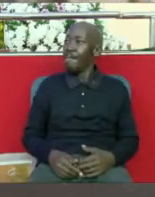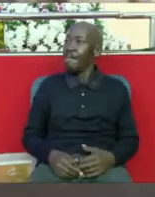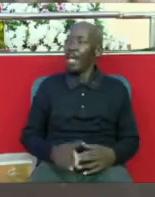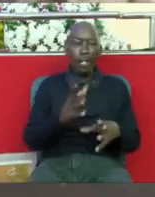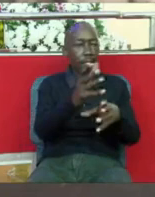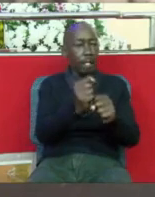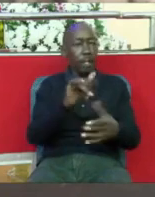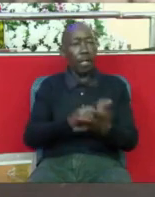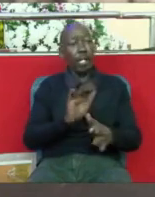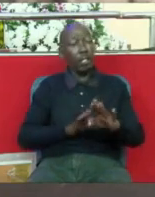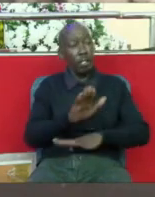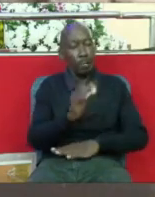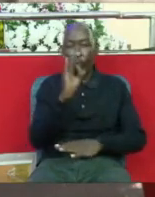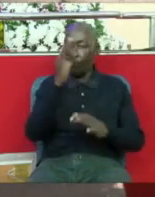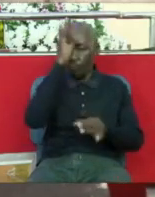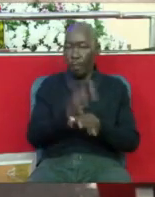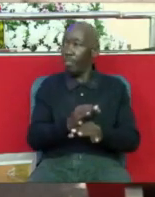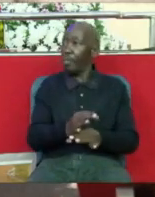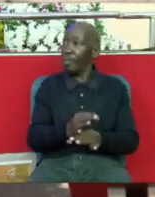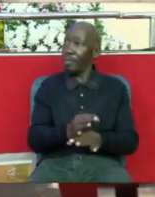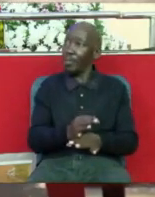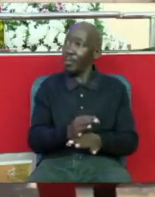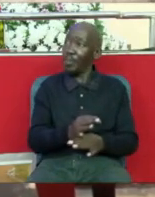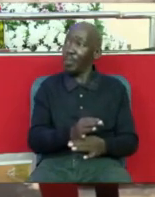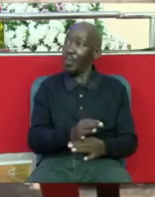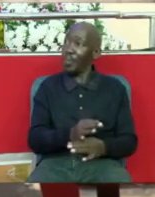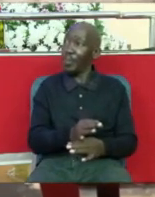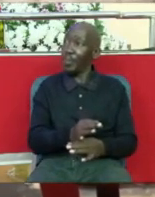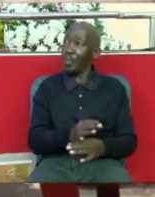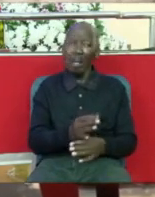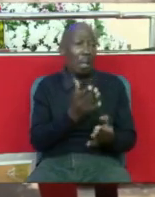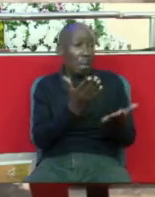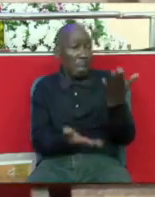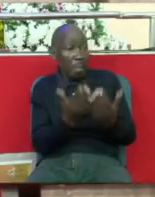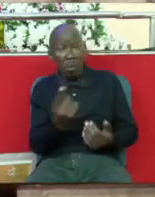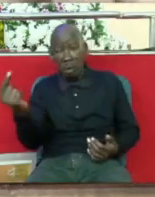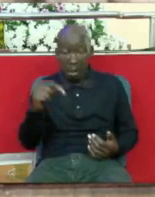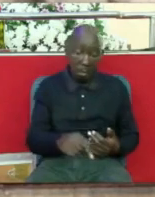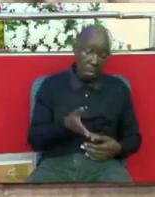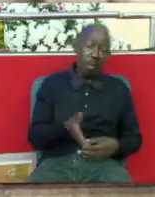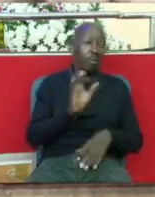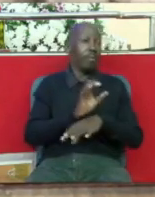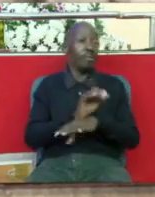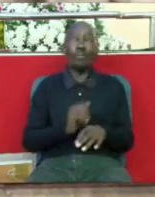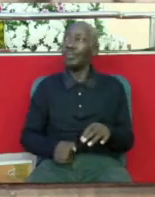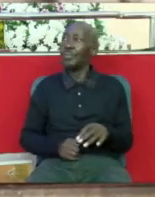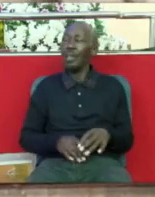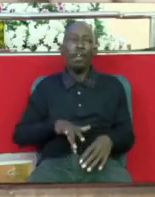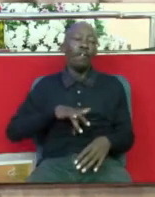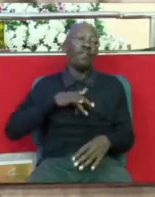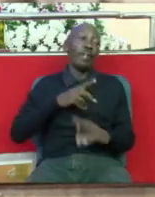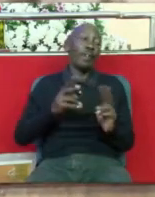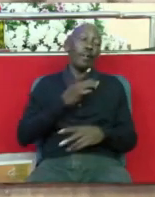Take that step of faith. Chukua hiyo hatua ya imani. Maybe you came in here. Pengine ulikuja hapa. Feeling so